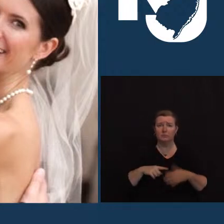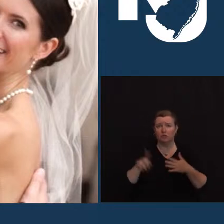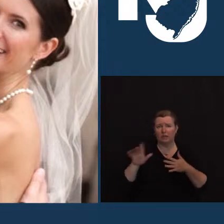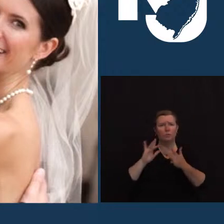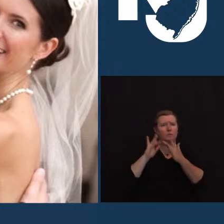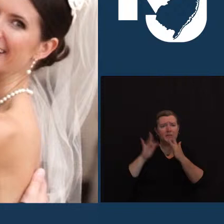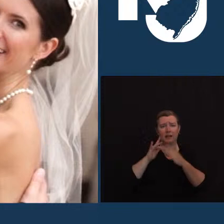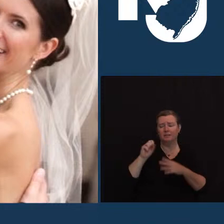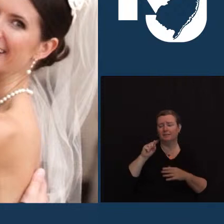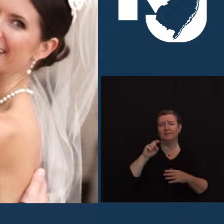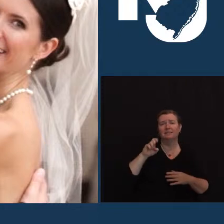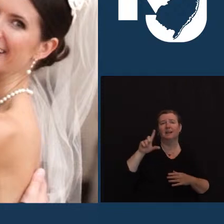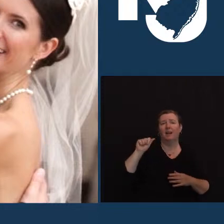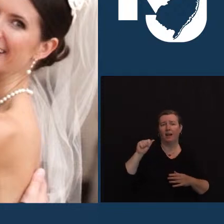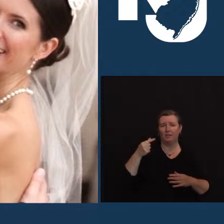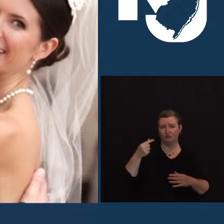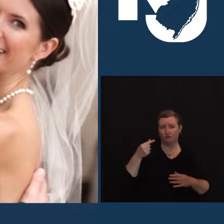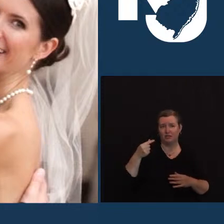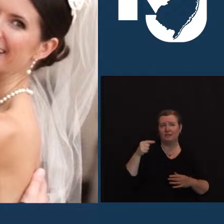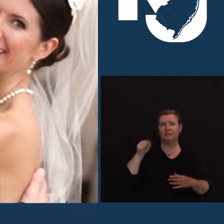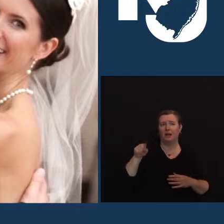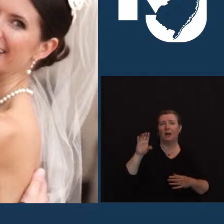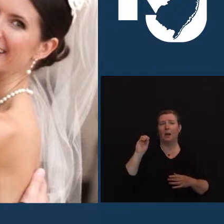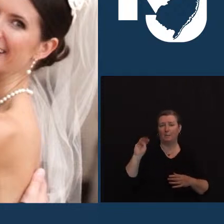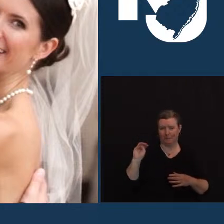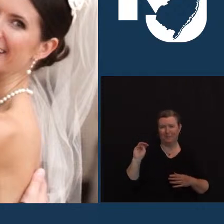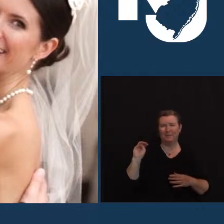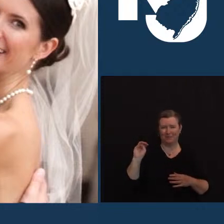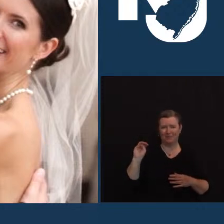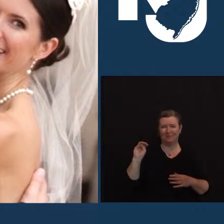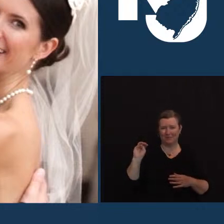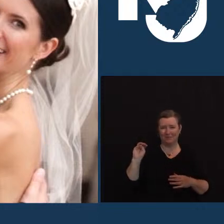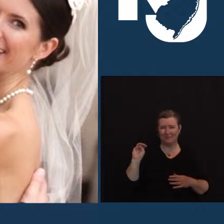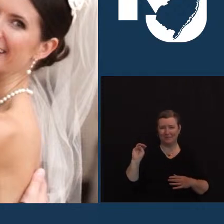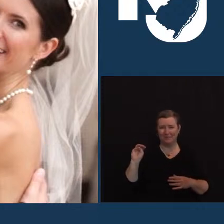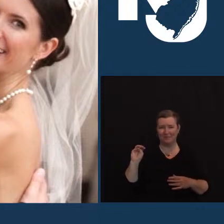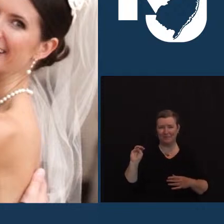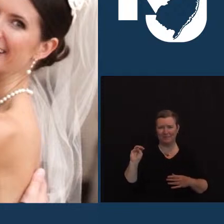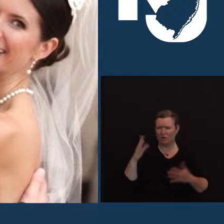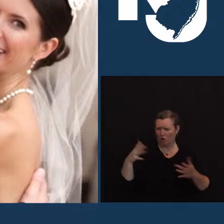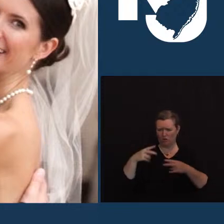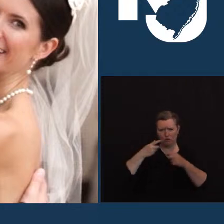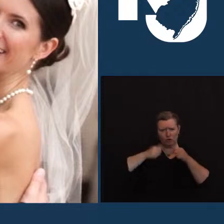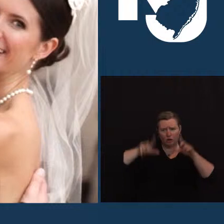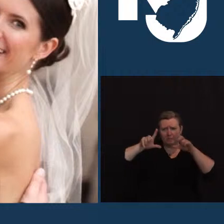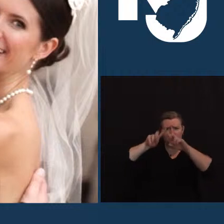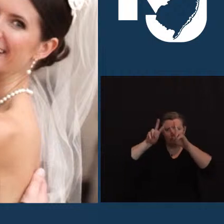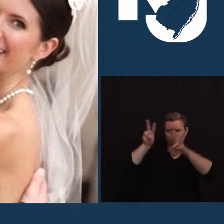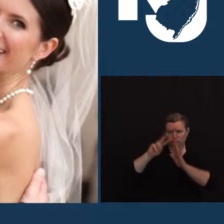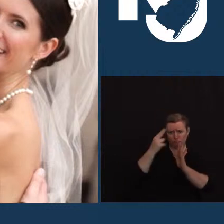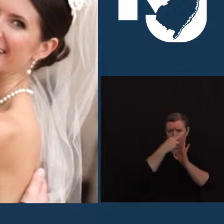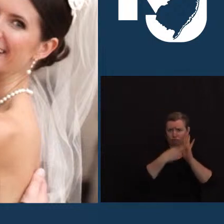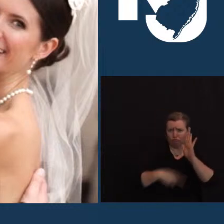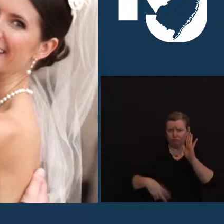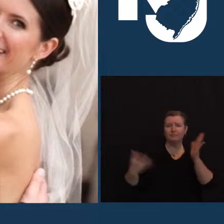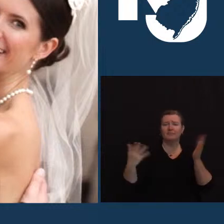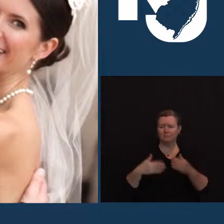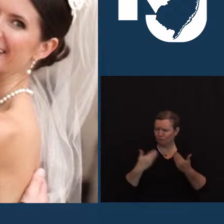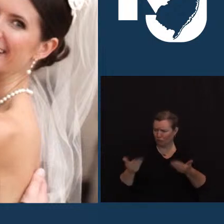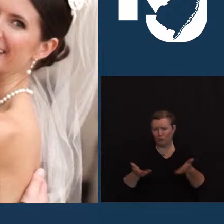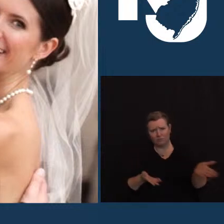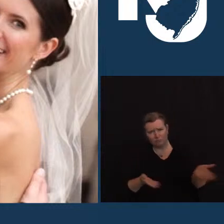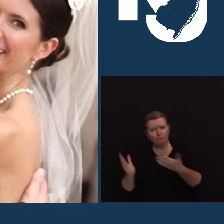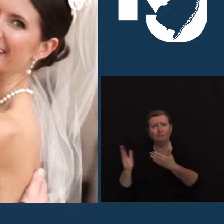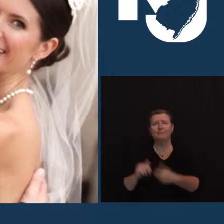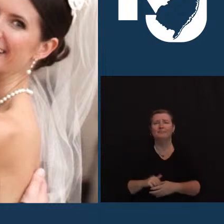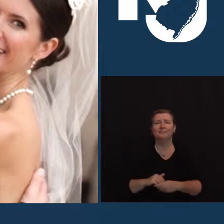StellaGs.com. That's StellaGs.com. And if you want to go by and see them, I encourage you to do that. They are at